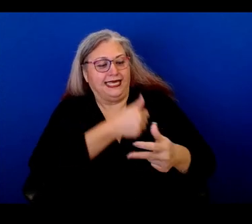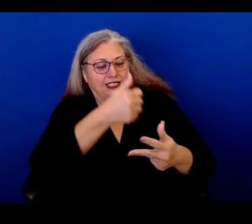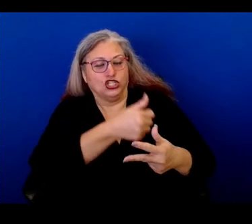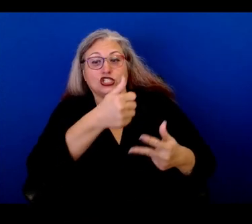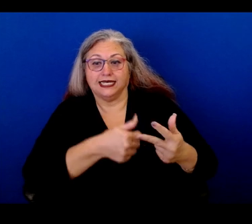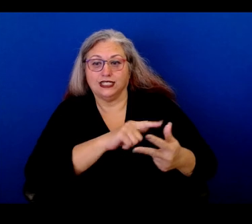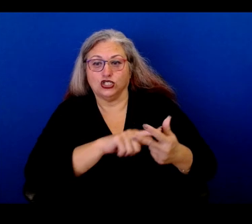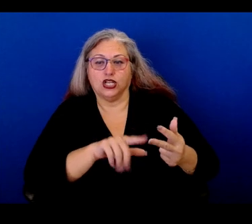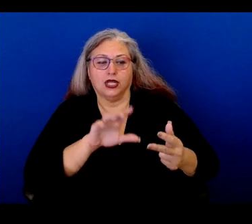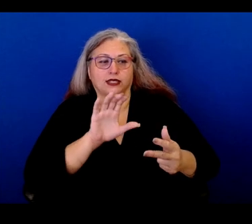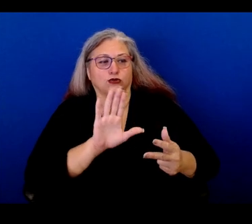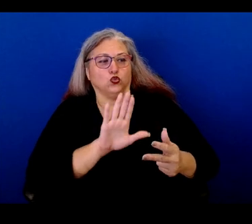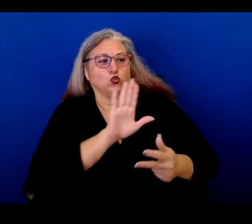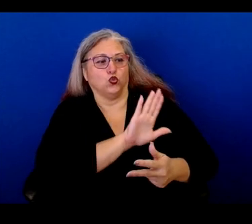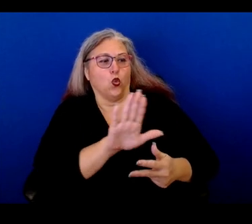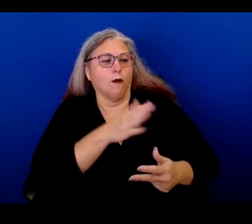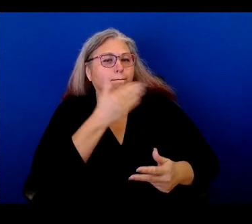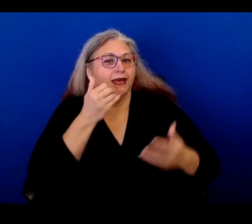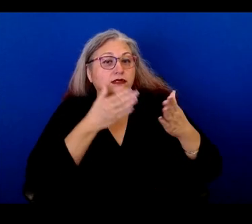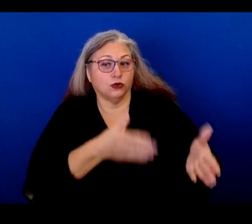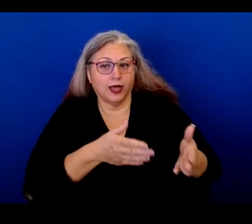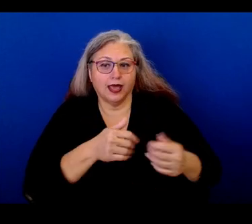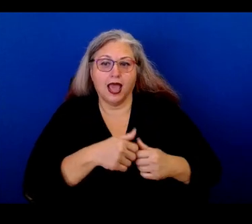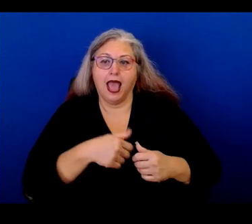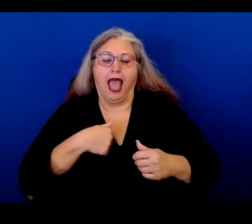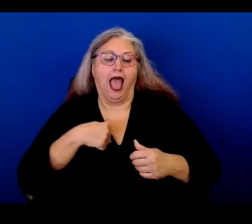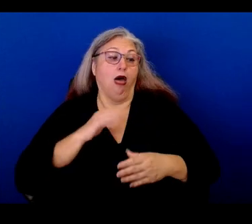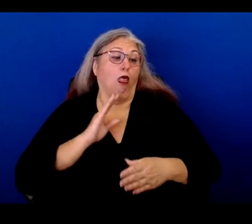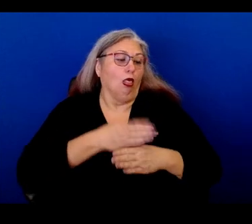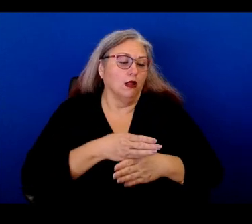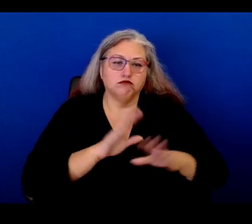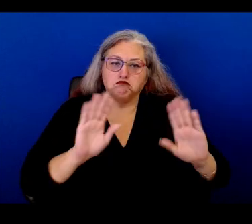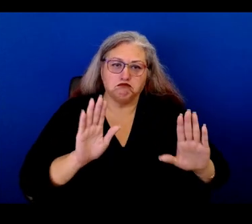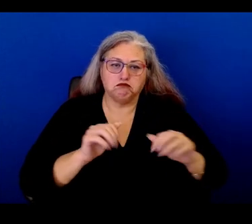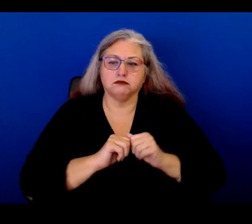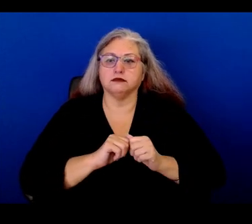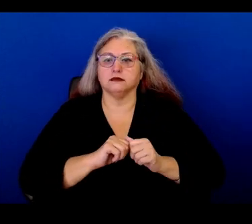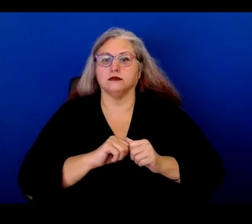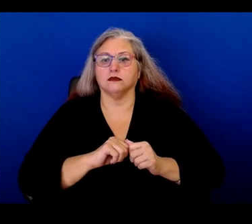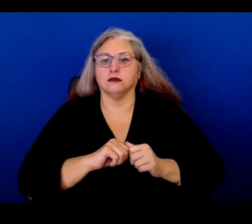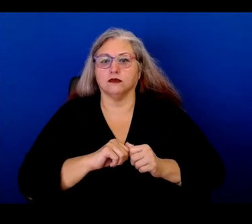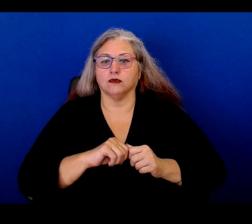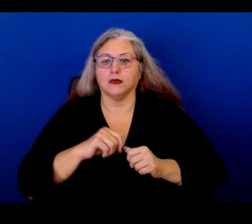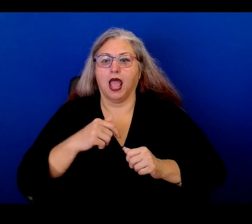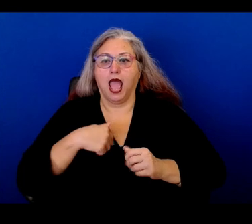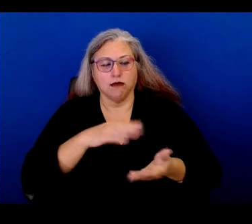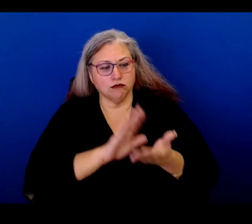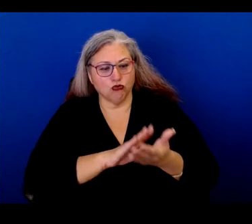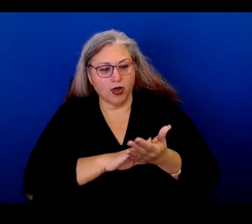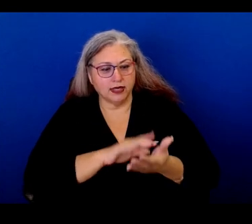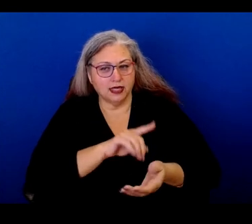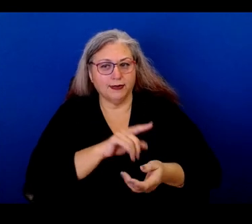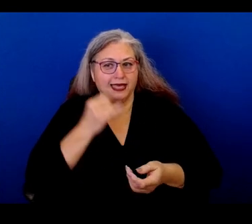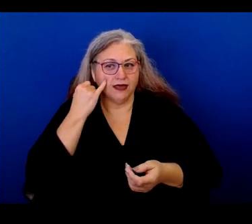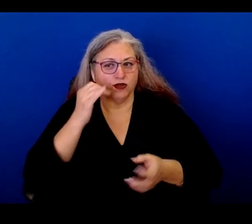each to do it their way and not to step in or, you know, and praise them when